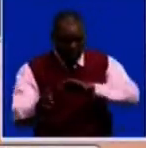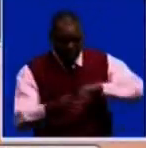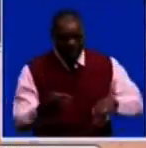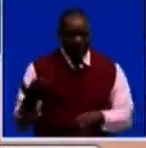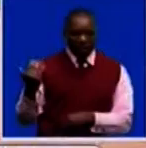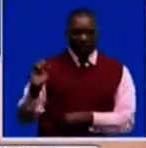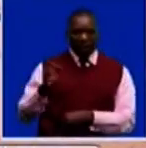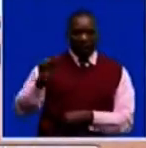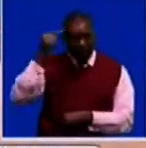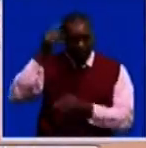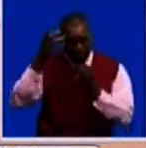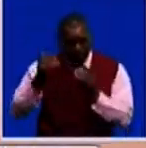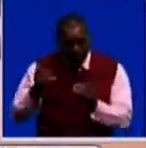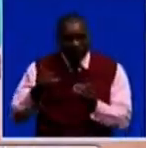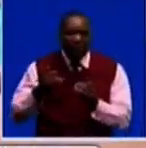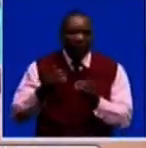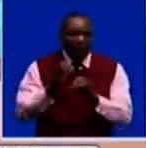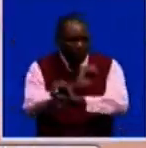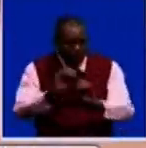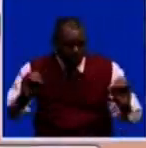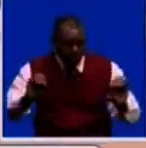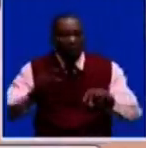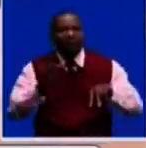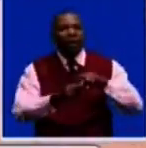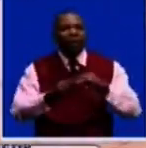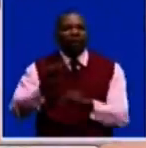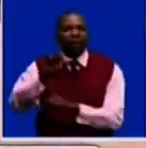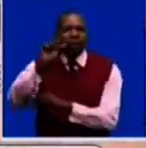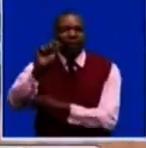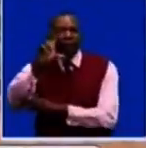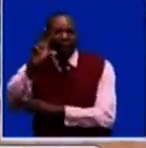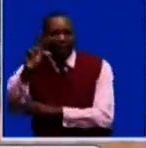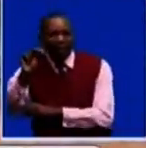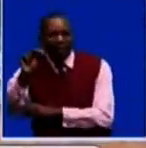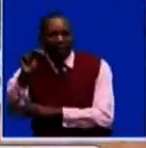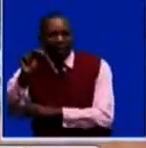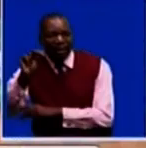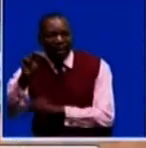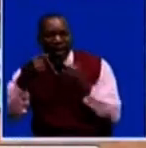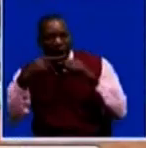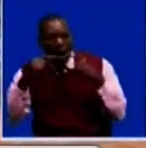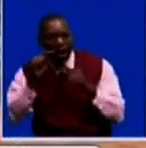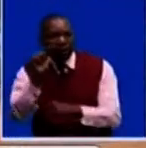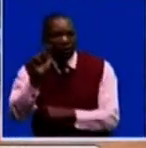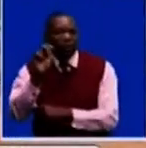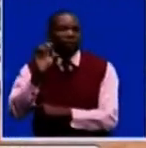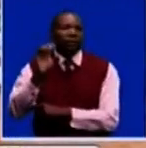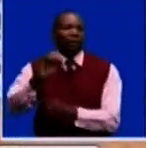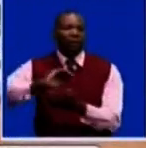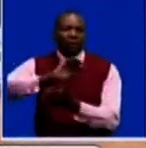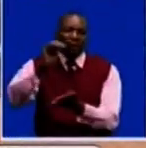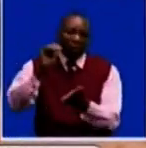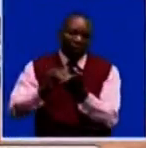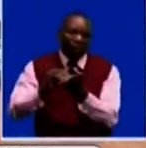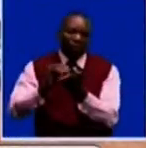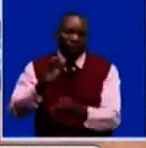the country has 0 new HIV infections by the year 2030. Etambuyu Katota, ZNBC News, Serenje, Central